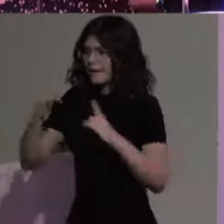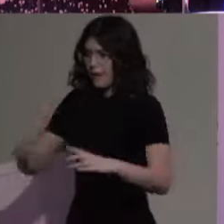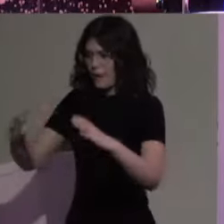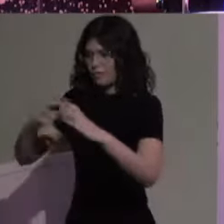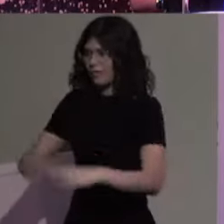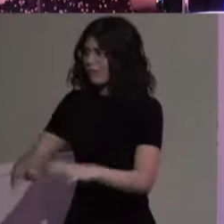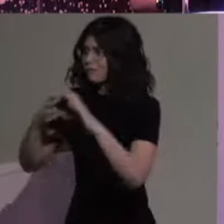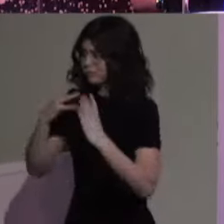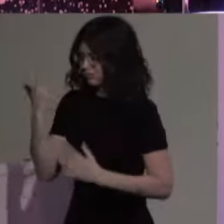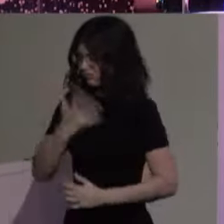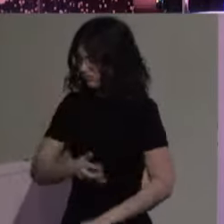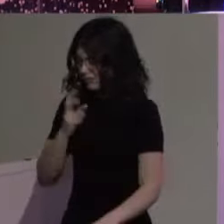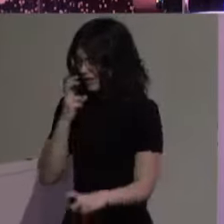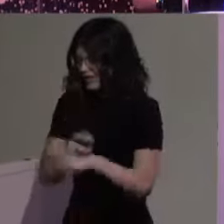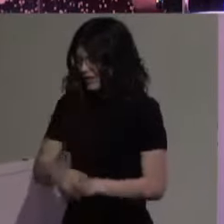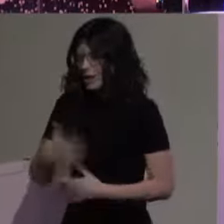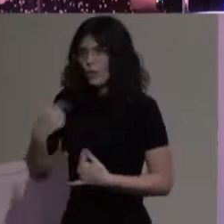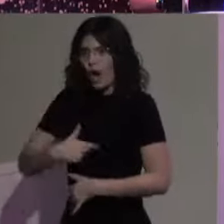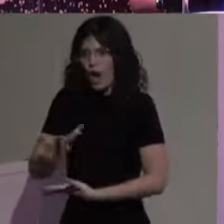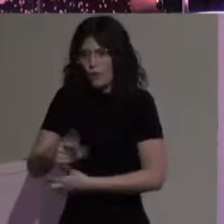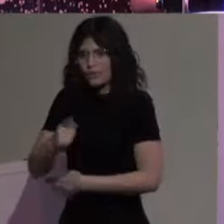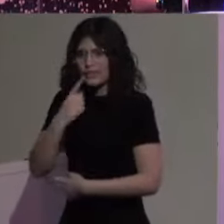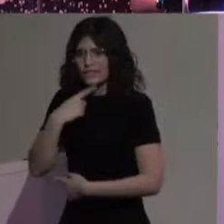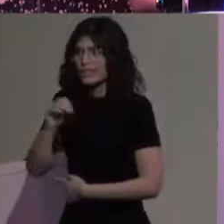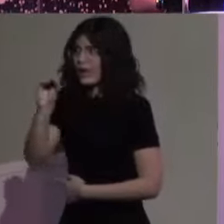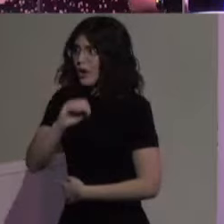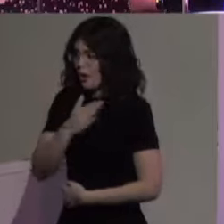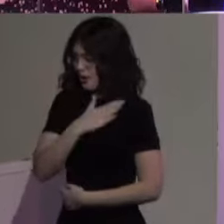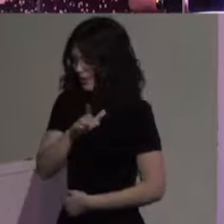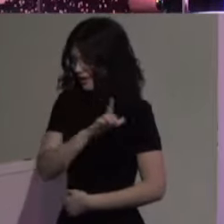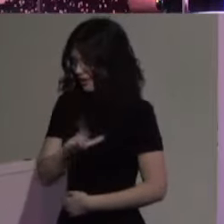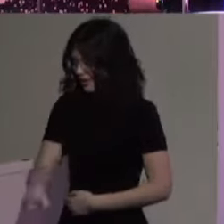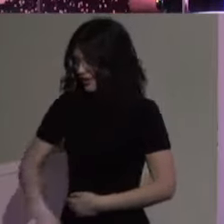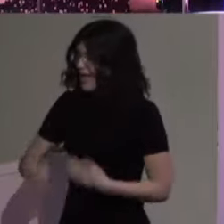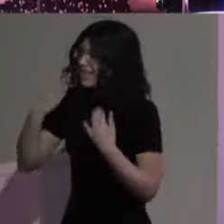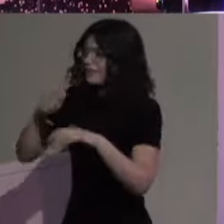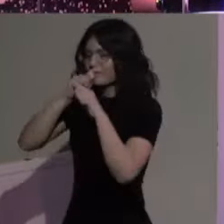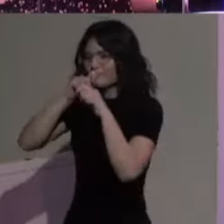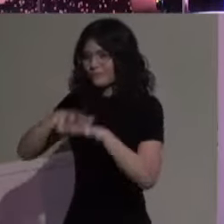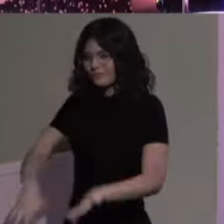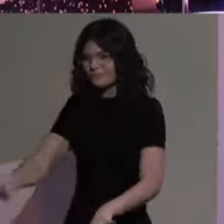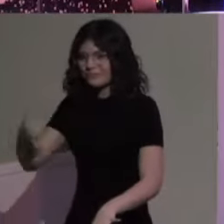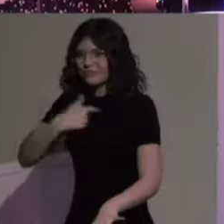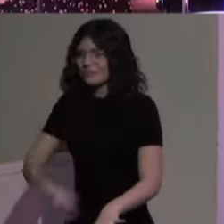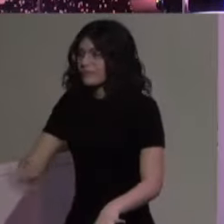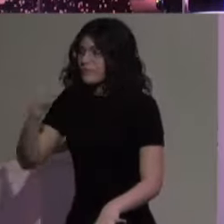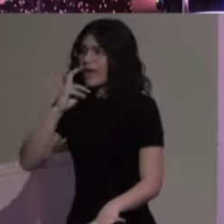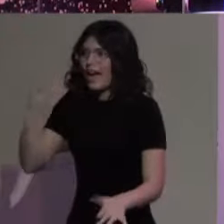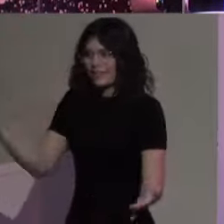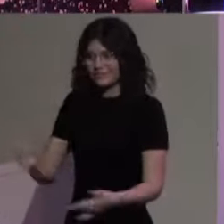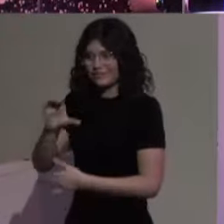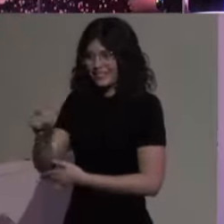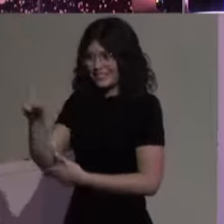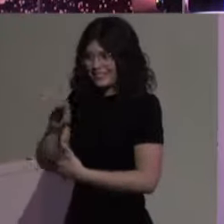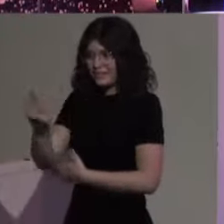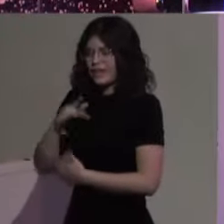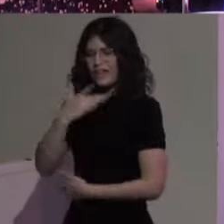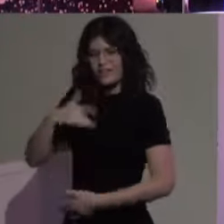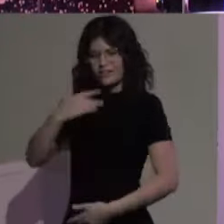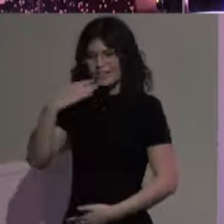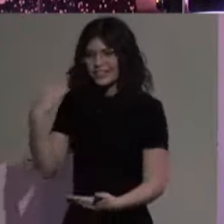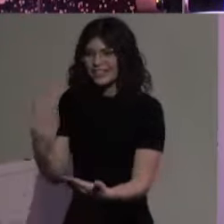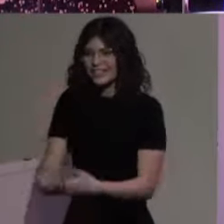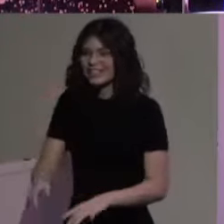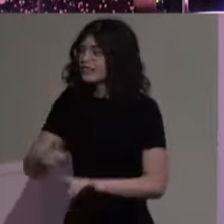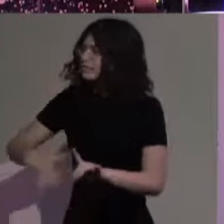My goal ball hits me so hard. Makes me say, oh my Lord, thank you for blessing me with being blind at CSDB. It feels good